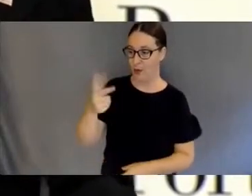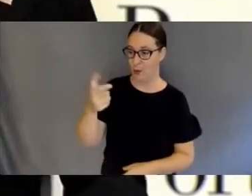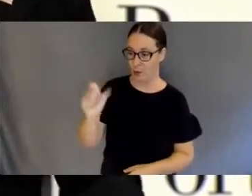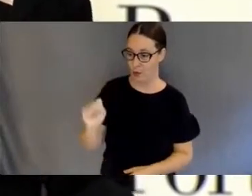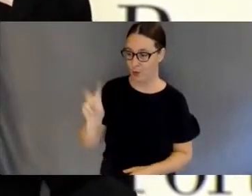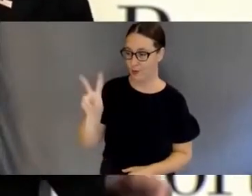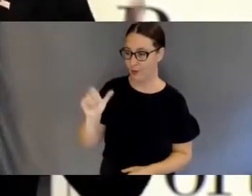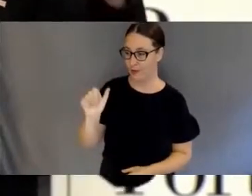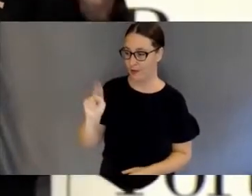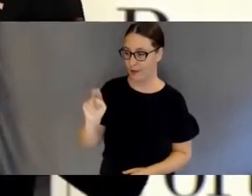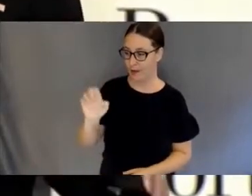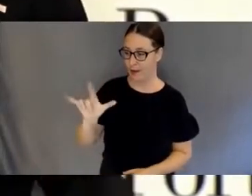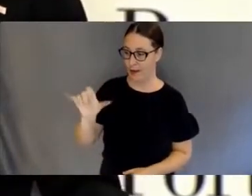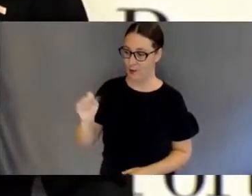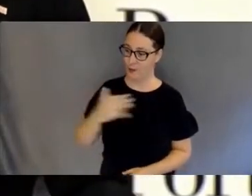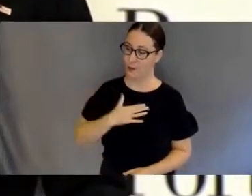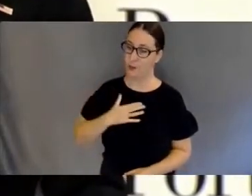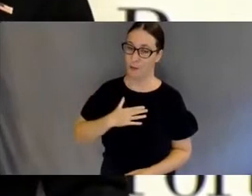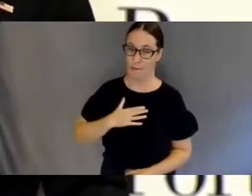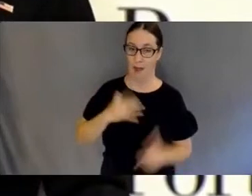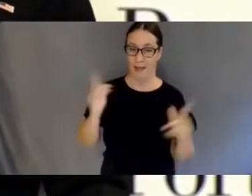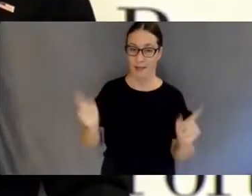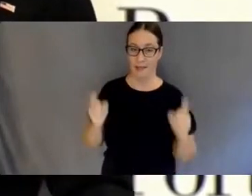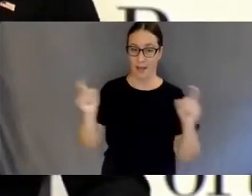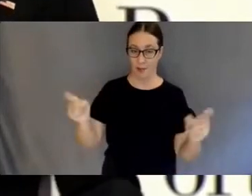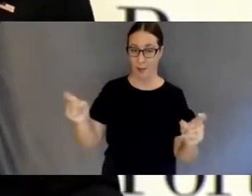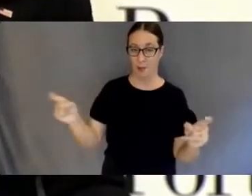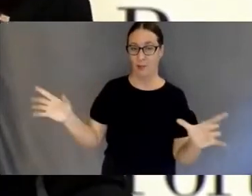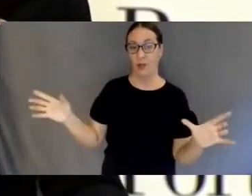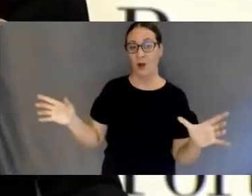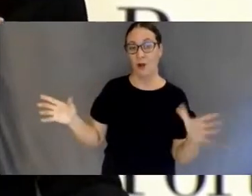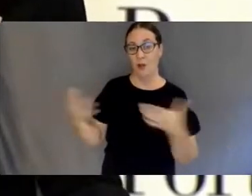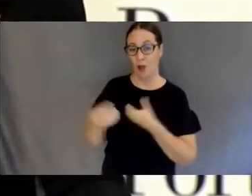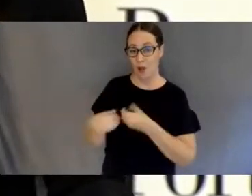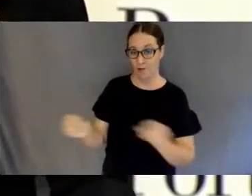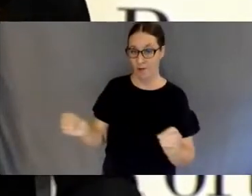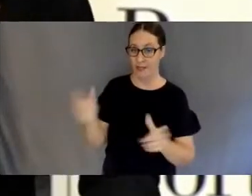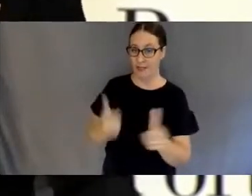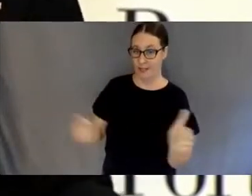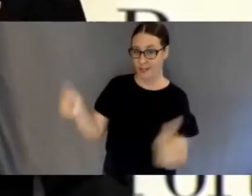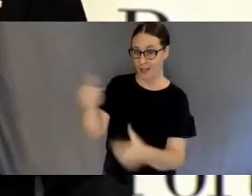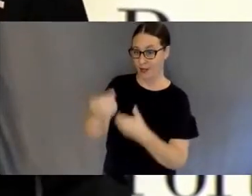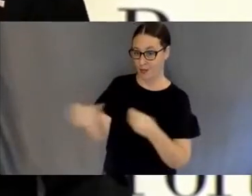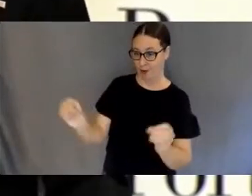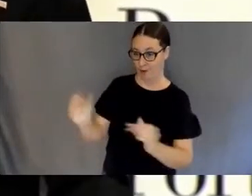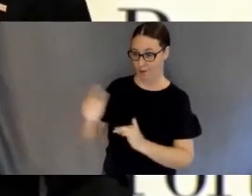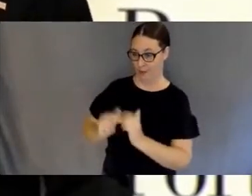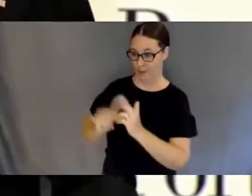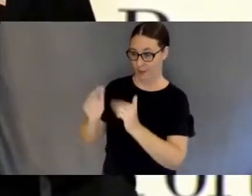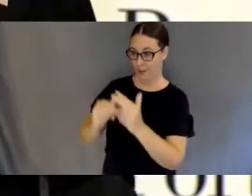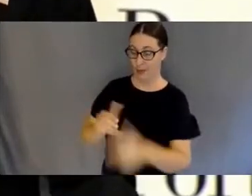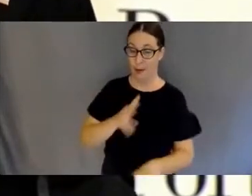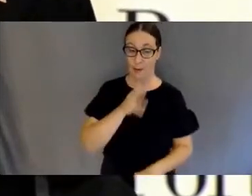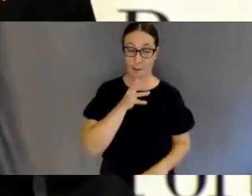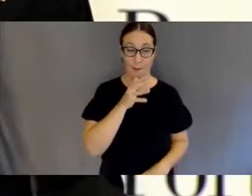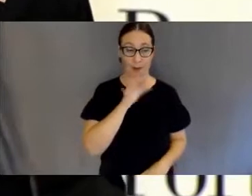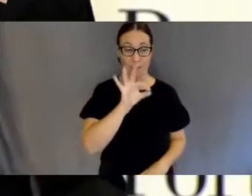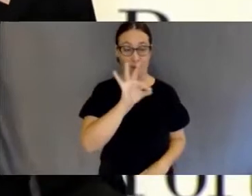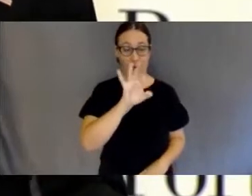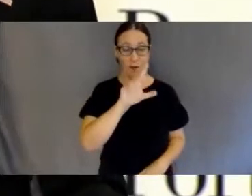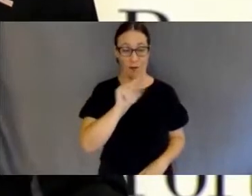my ceremonial office at the Executive Office Building. Mother Fletcher, as many of you know,